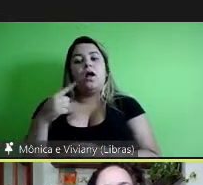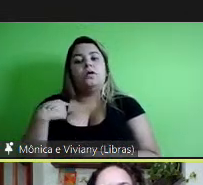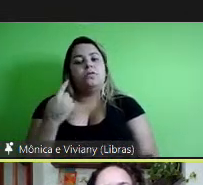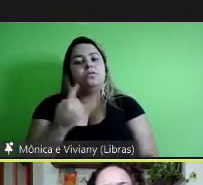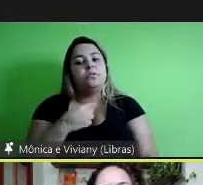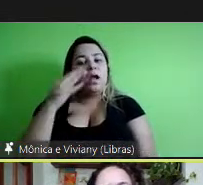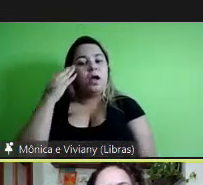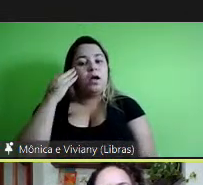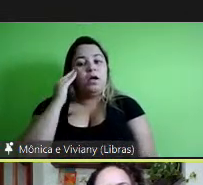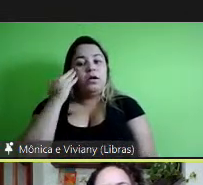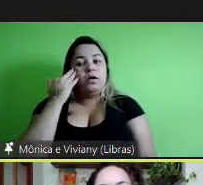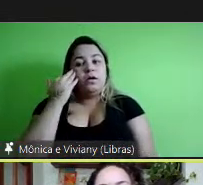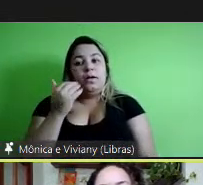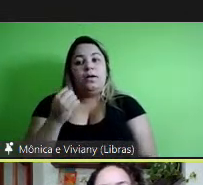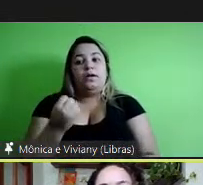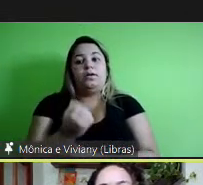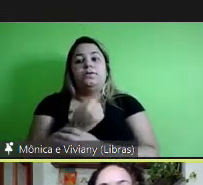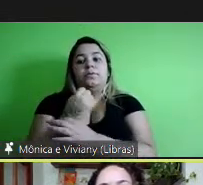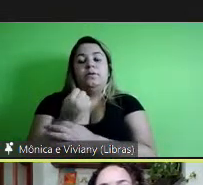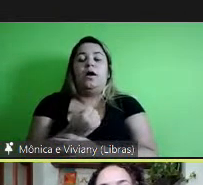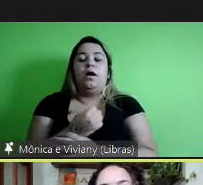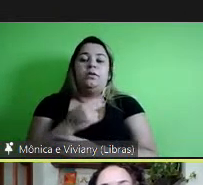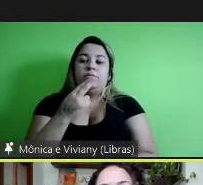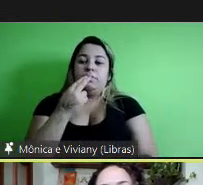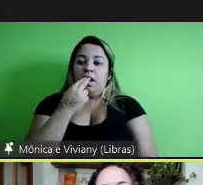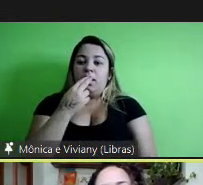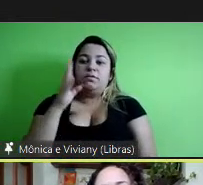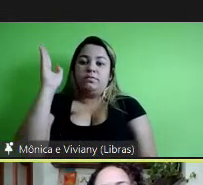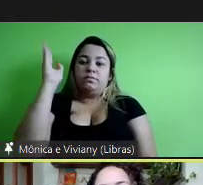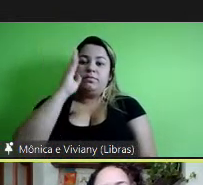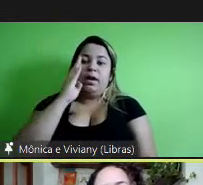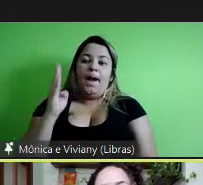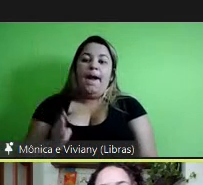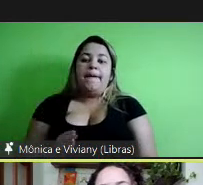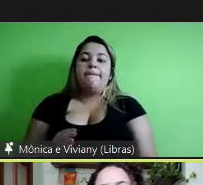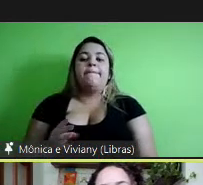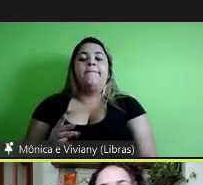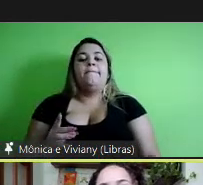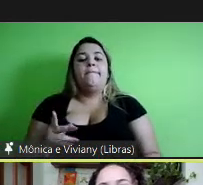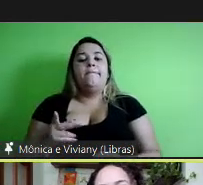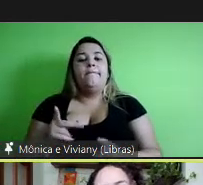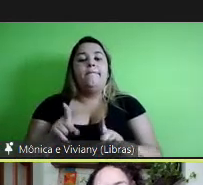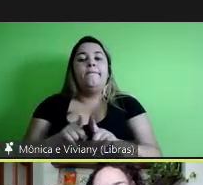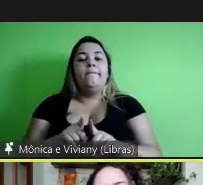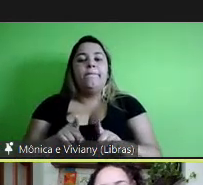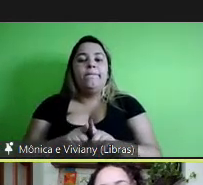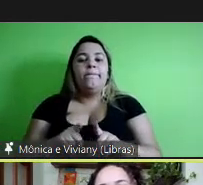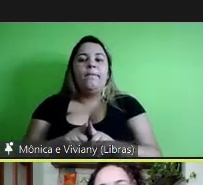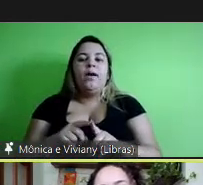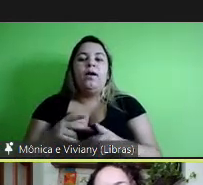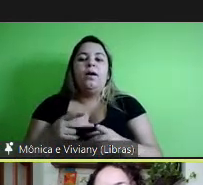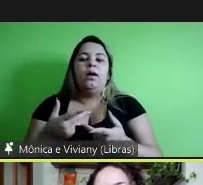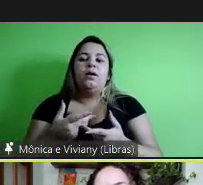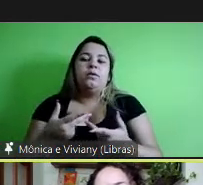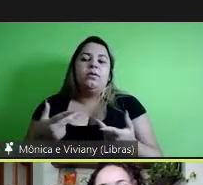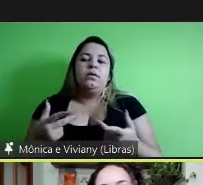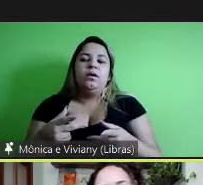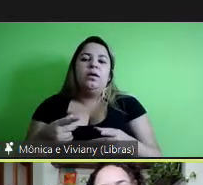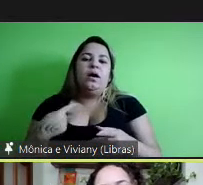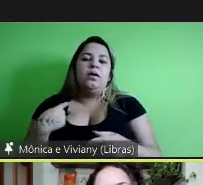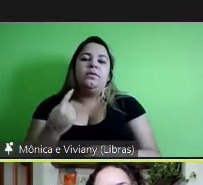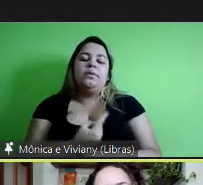our comprehension of food and nutritional safety in Brazil is about to which